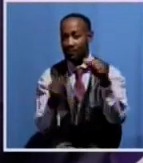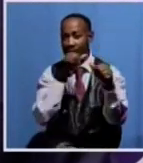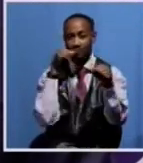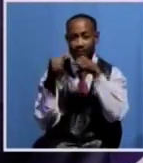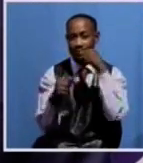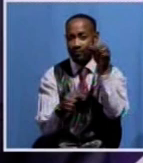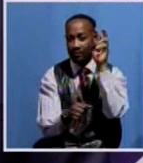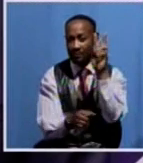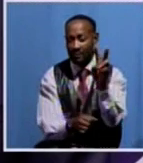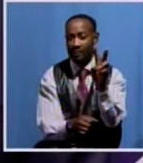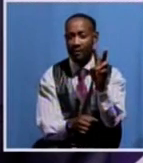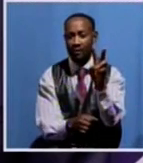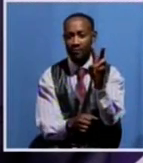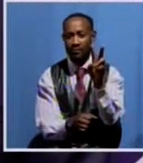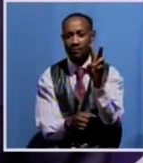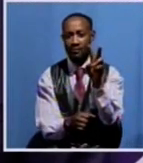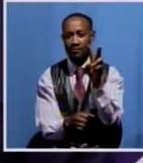agriculture,